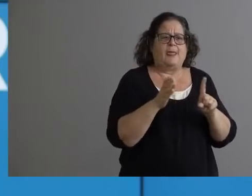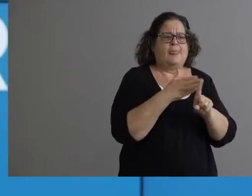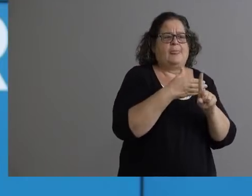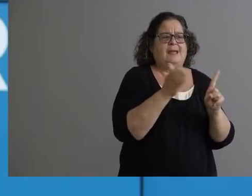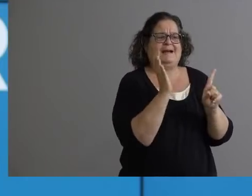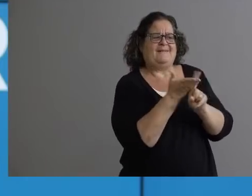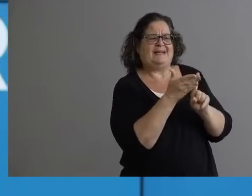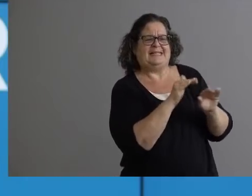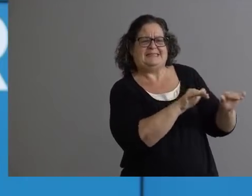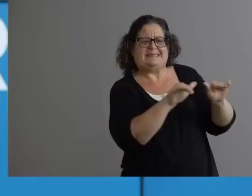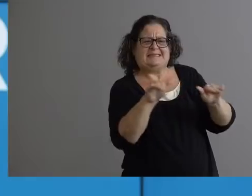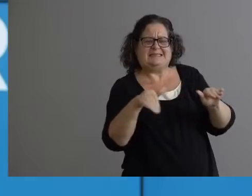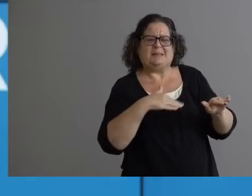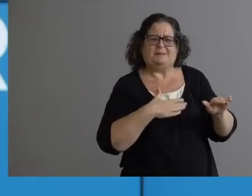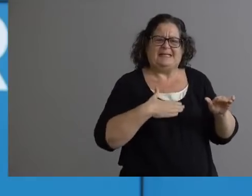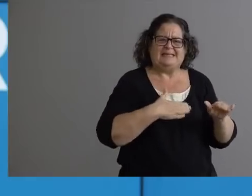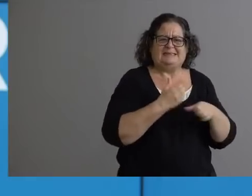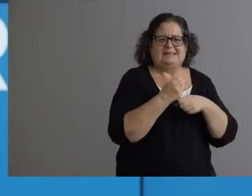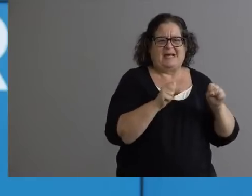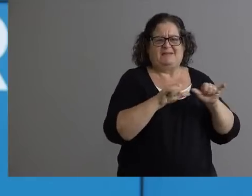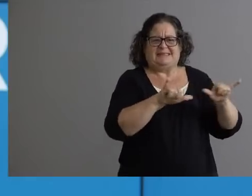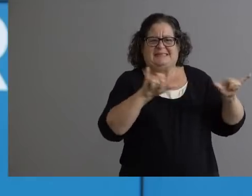to proceed.